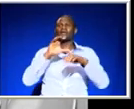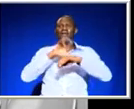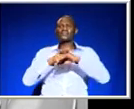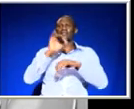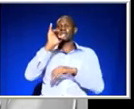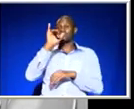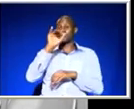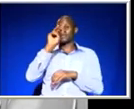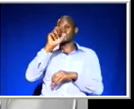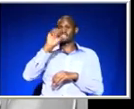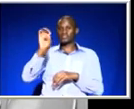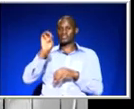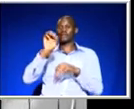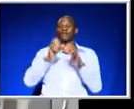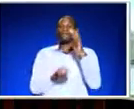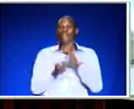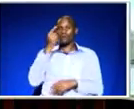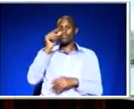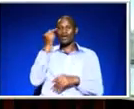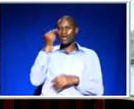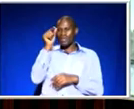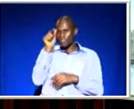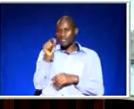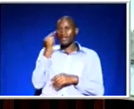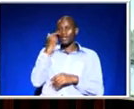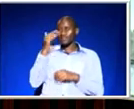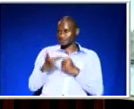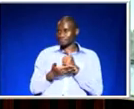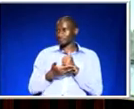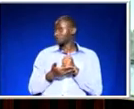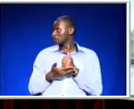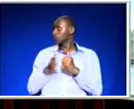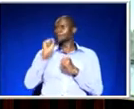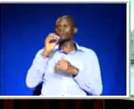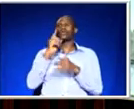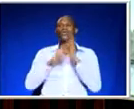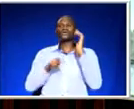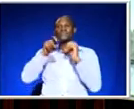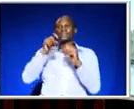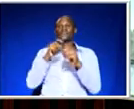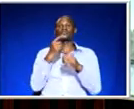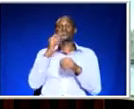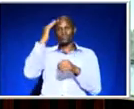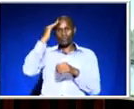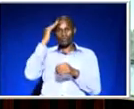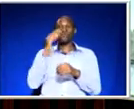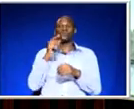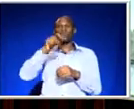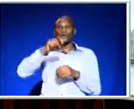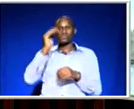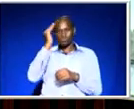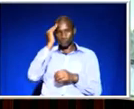images that are formed by thin lenses. So what do we need to know? Basically, we need to